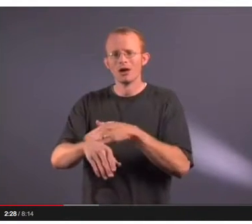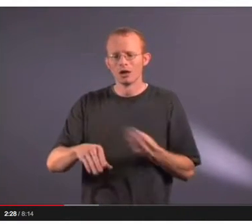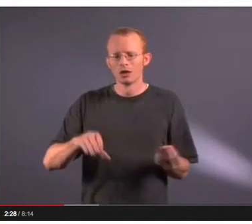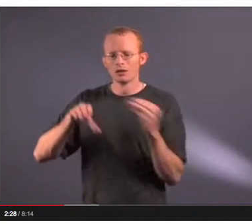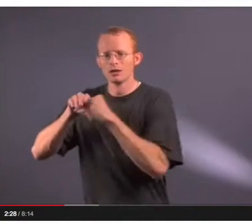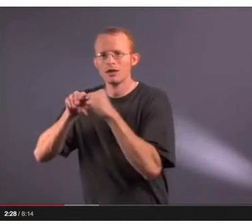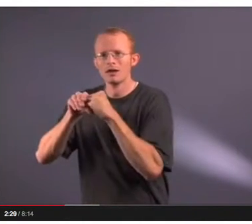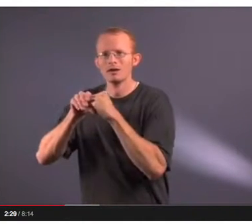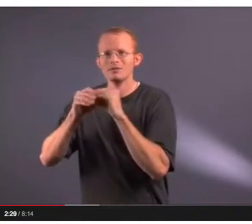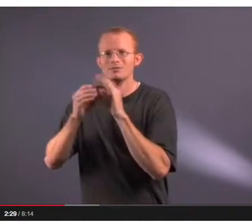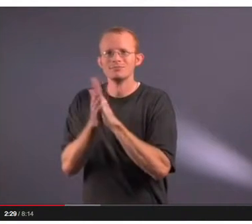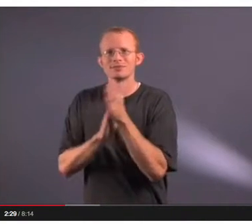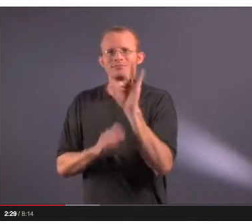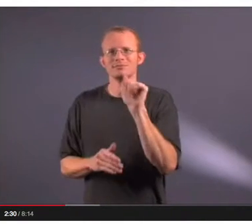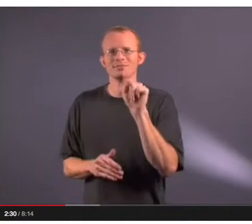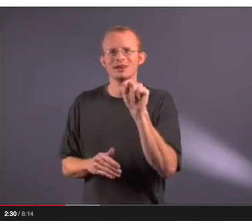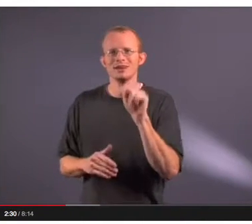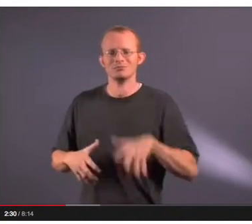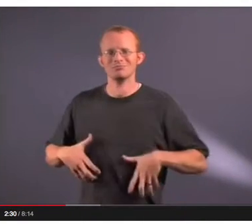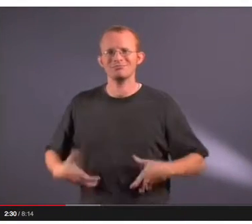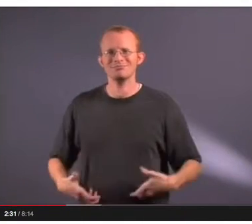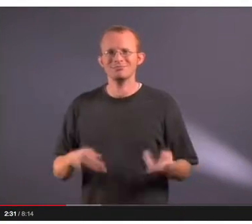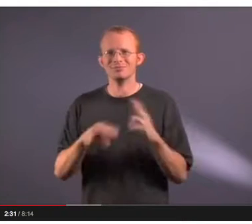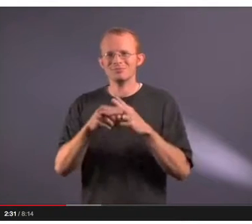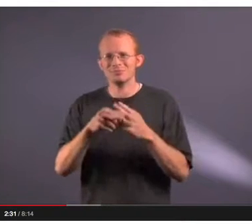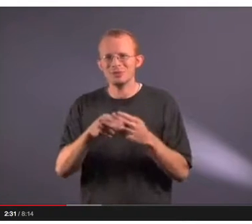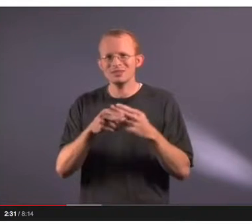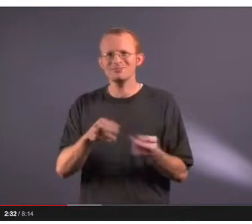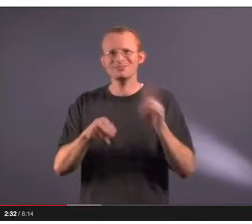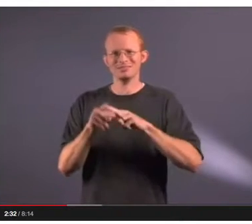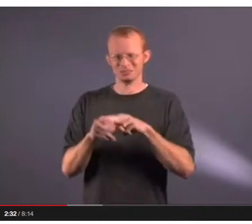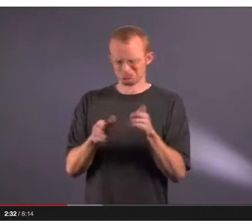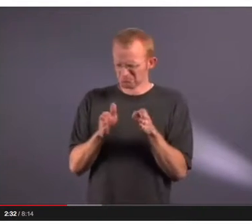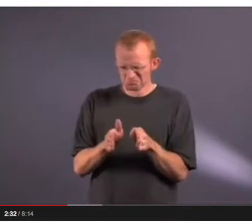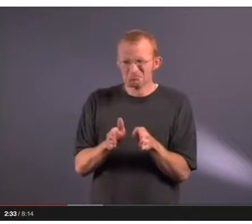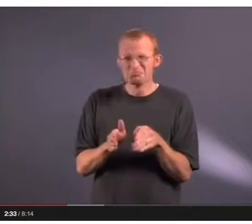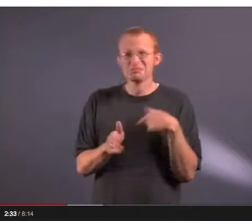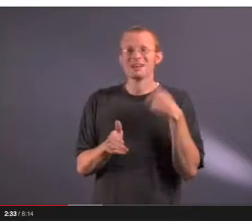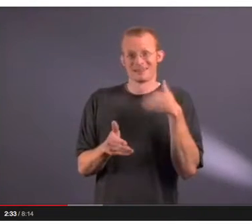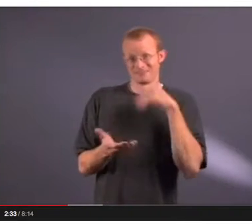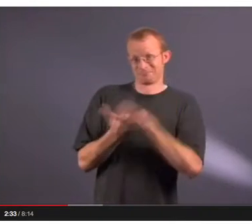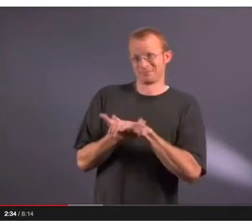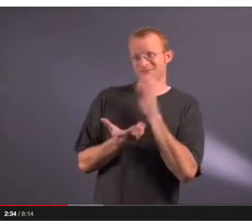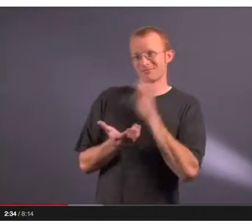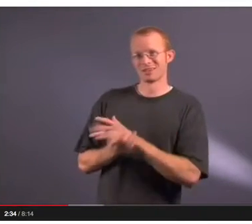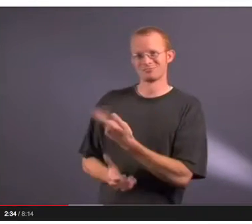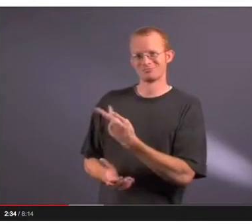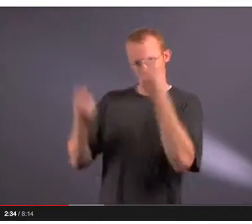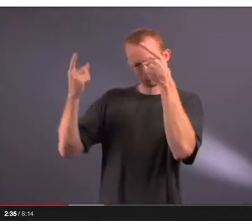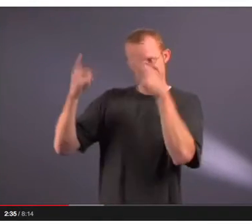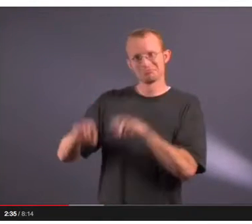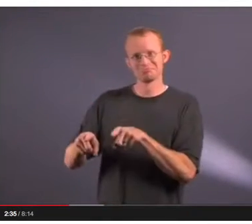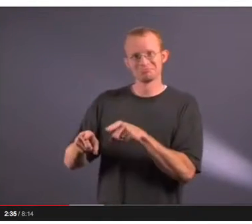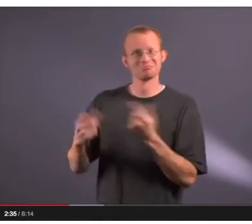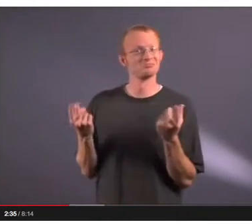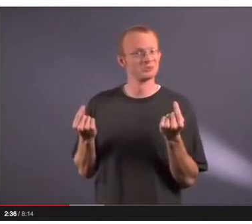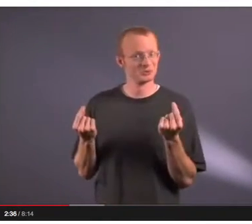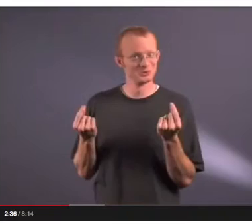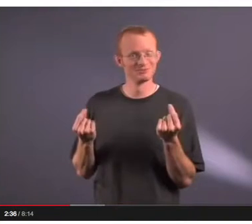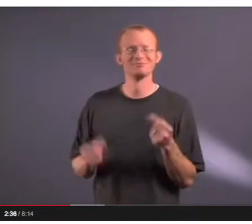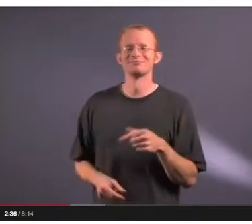So when you fill up your stomach that much, you just stuff it to the to the brinks. You can't. It makes you fat. It makes your stomach not be